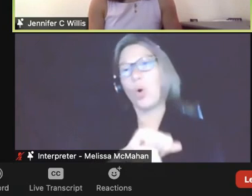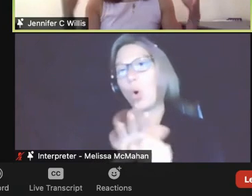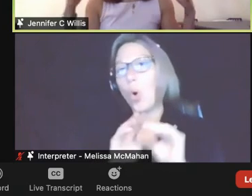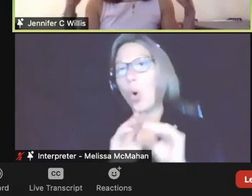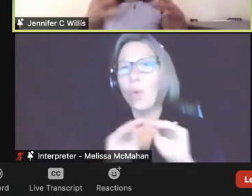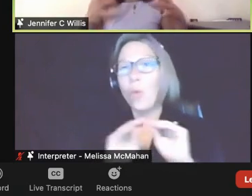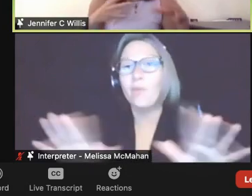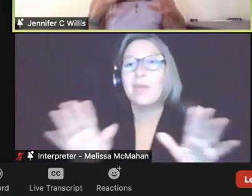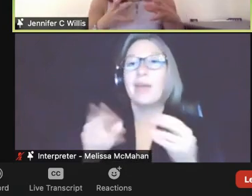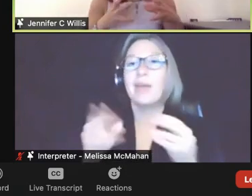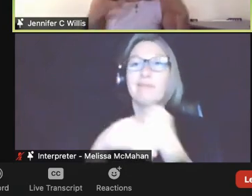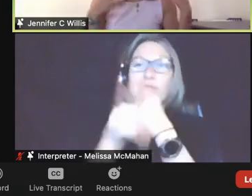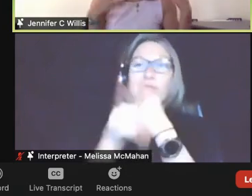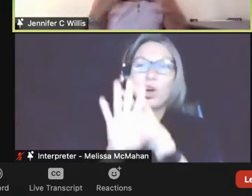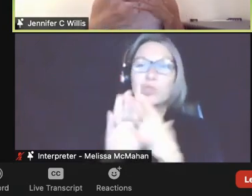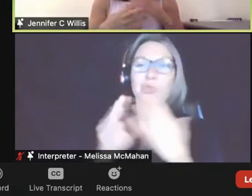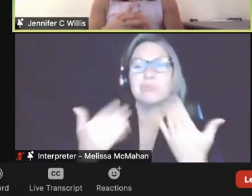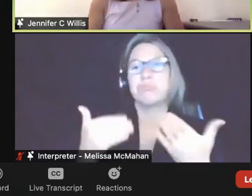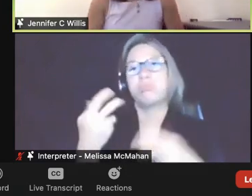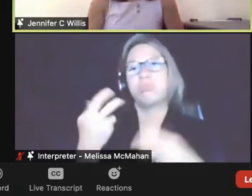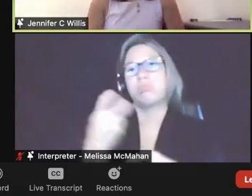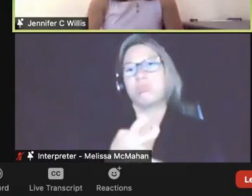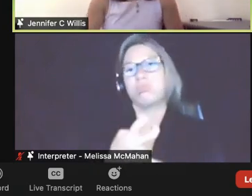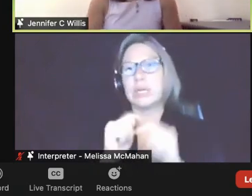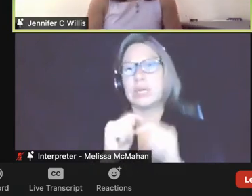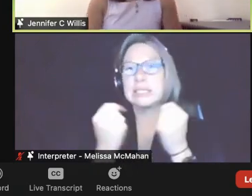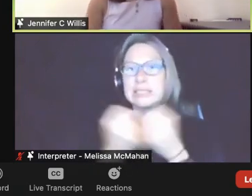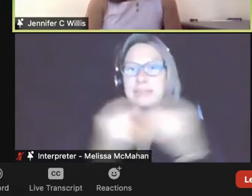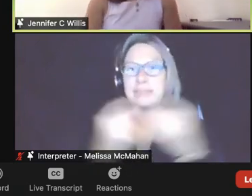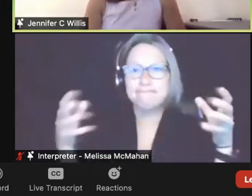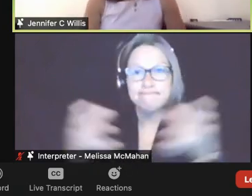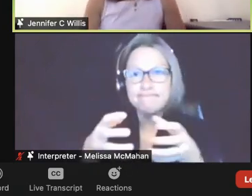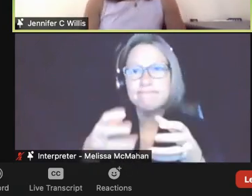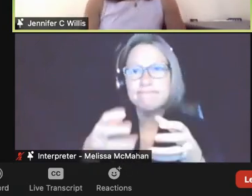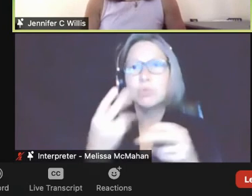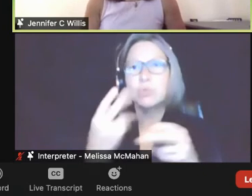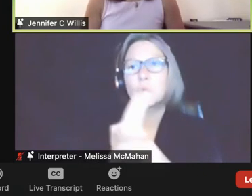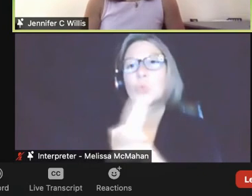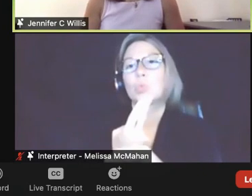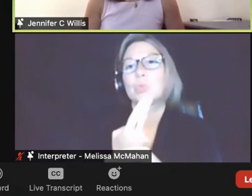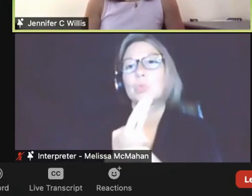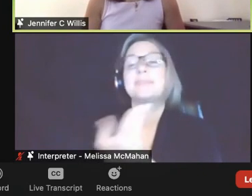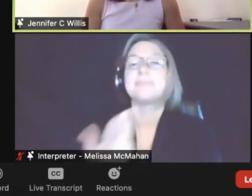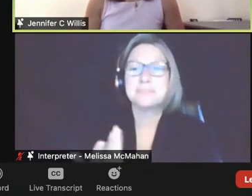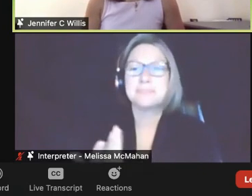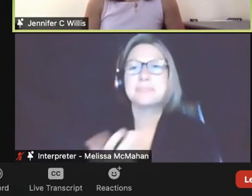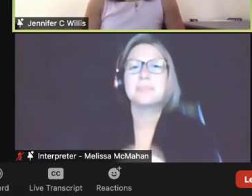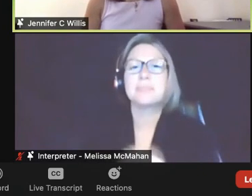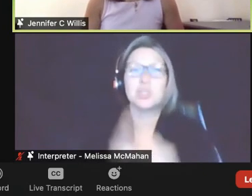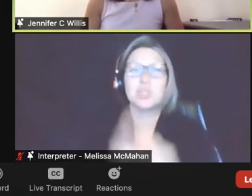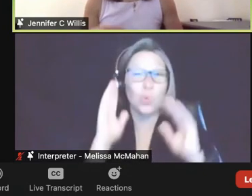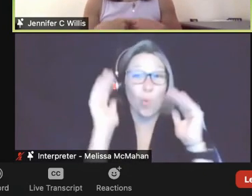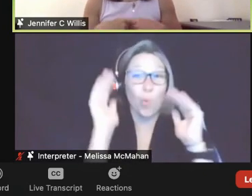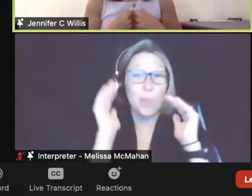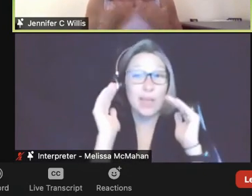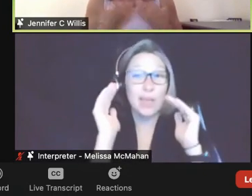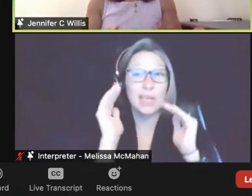able to kind of gather together and meet and utilize it. So we're really hoping that this